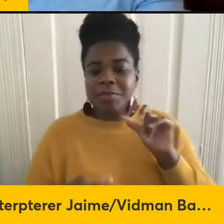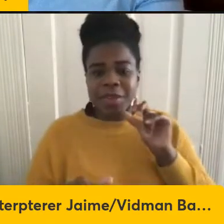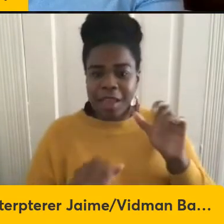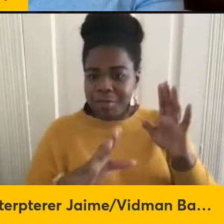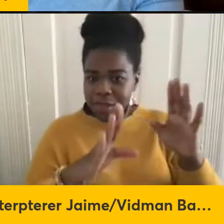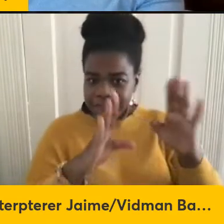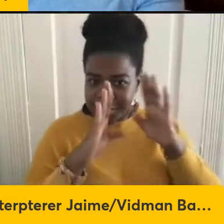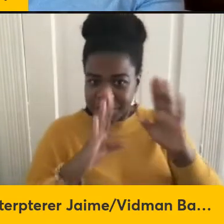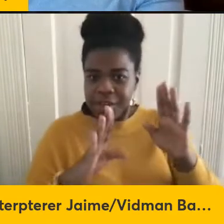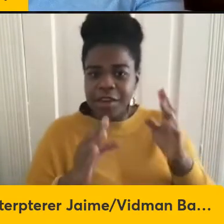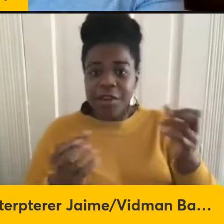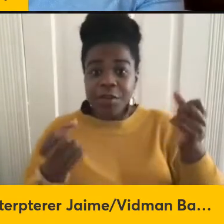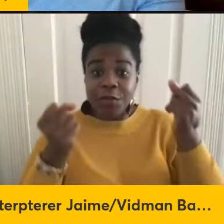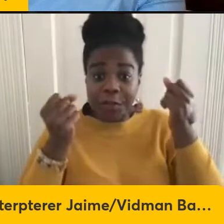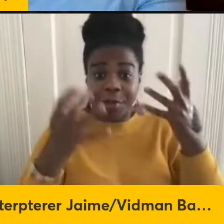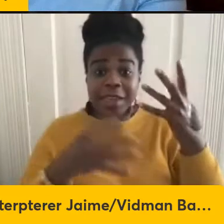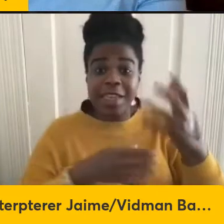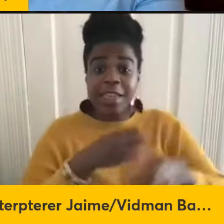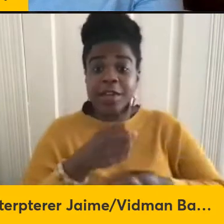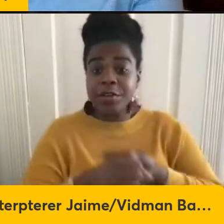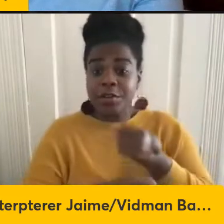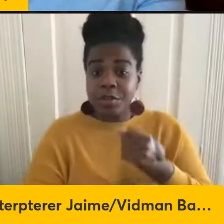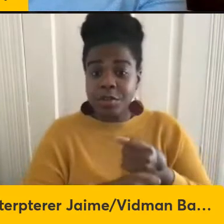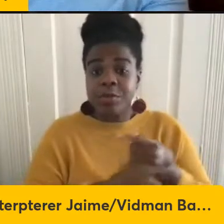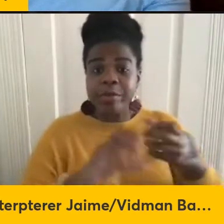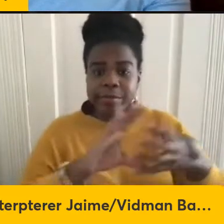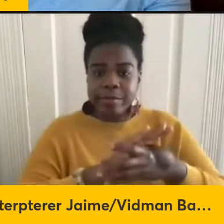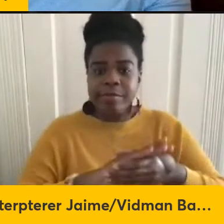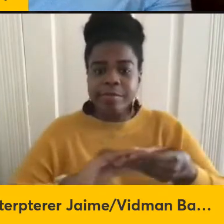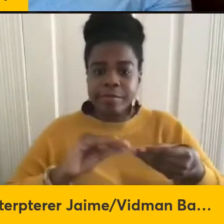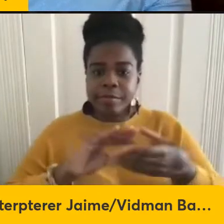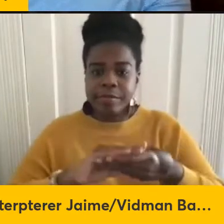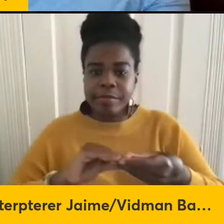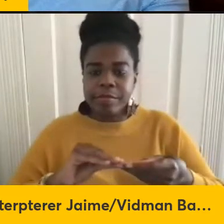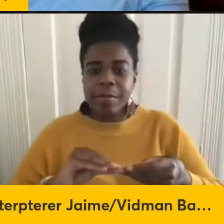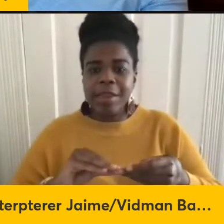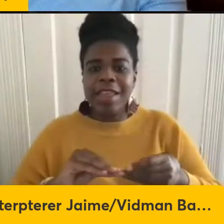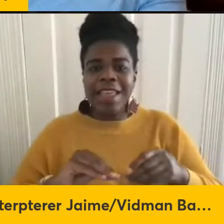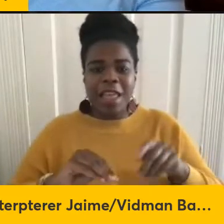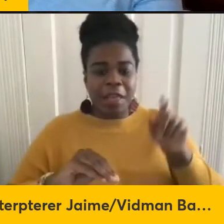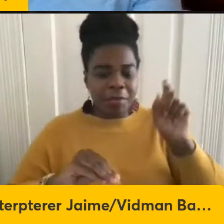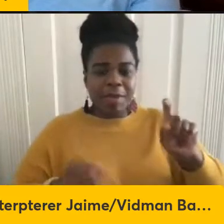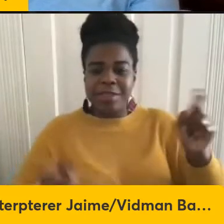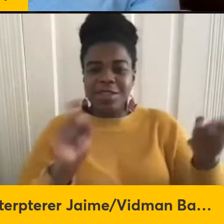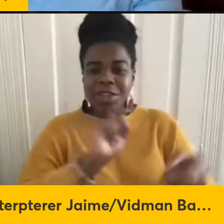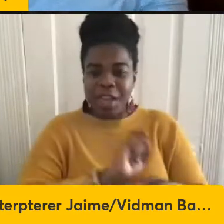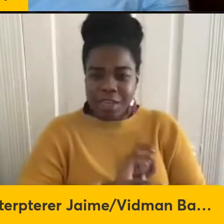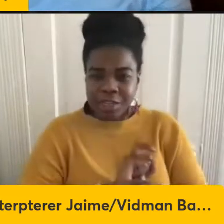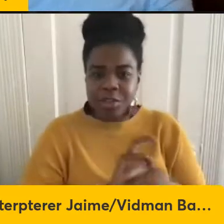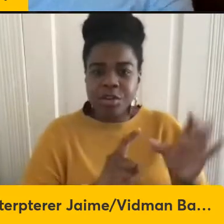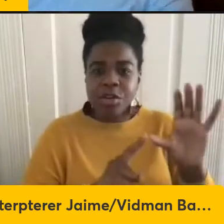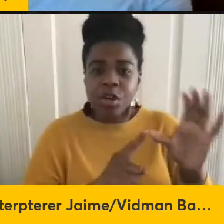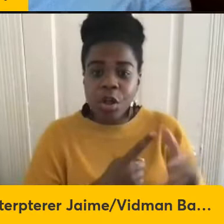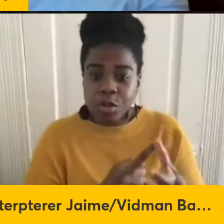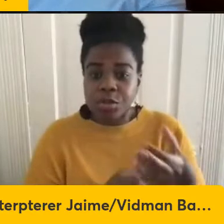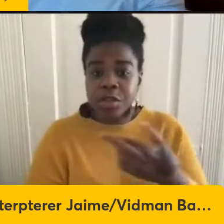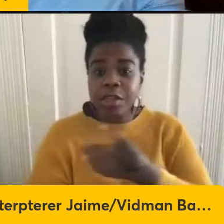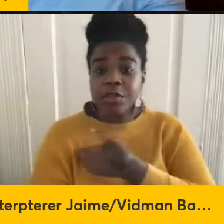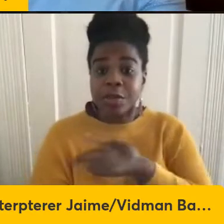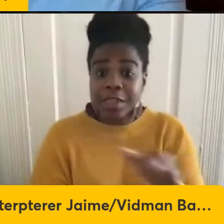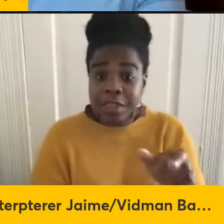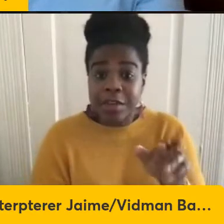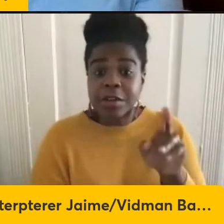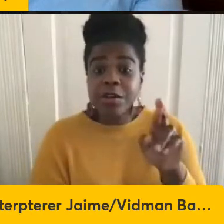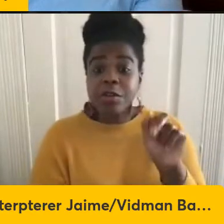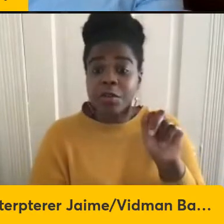saying for many years now, you know, things need to be done differently, culturally, religiously,